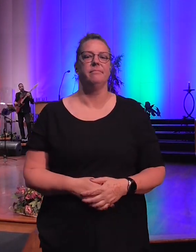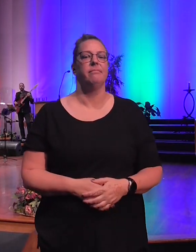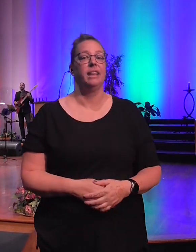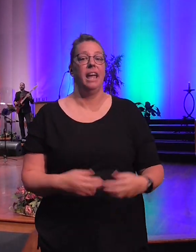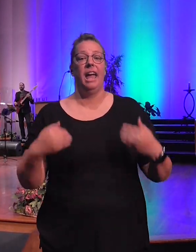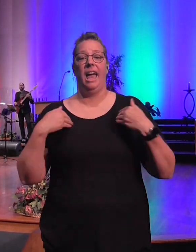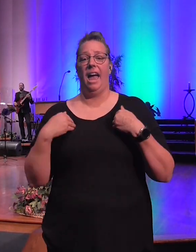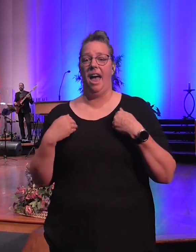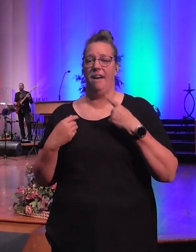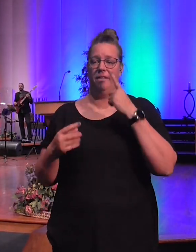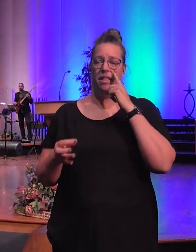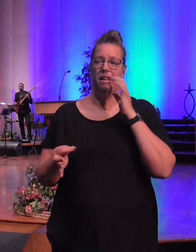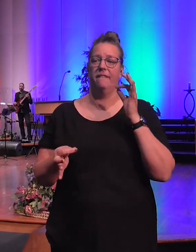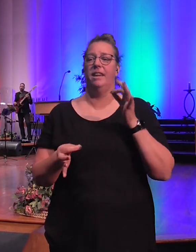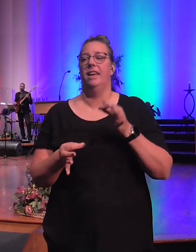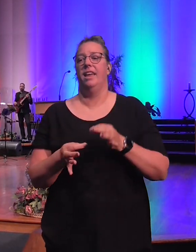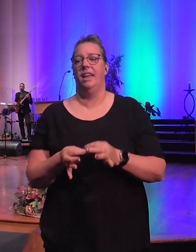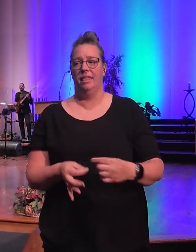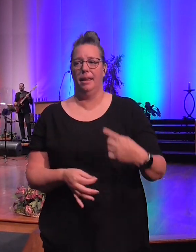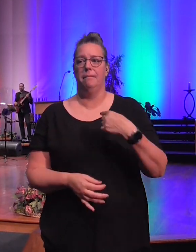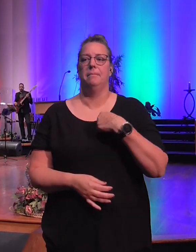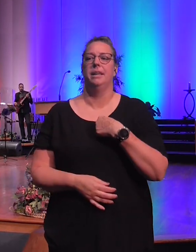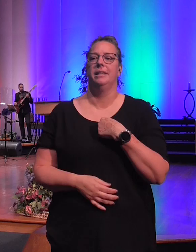Have a little faith in me.